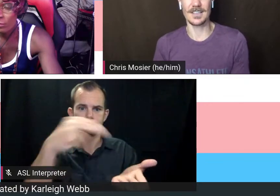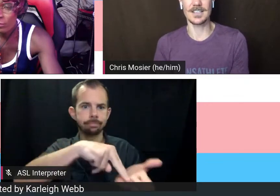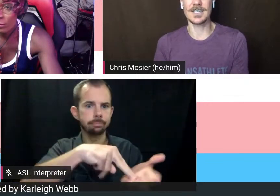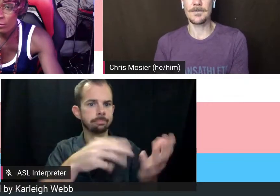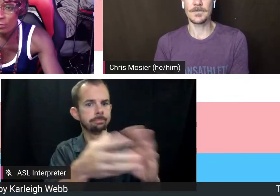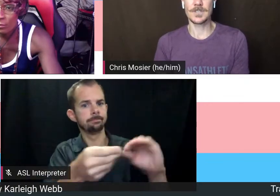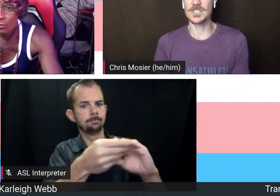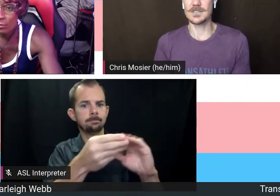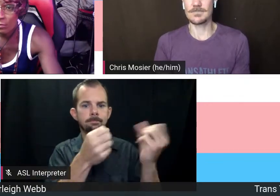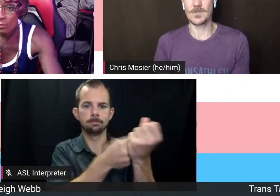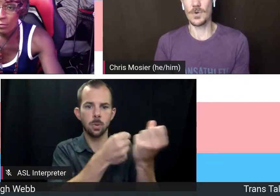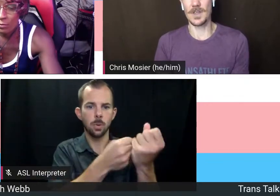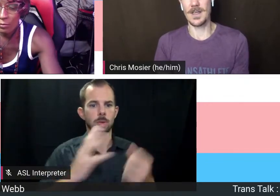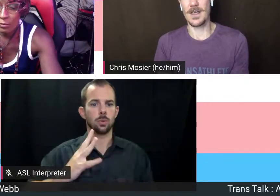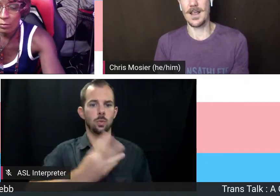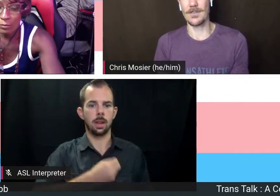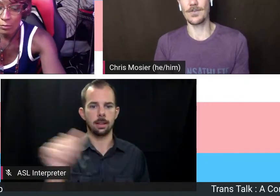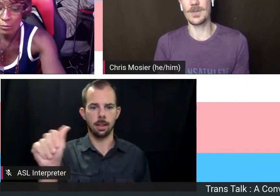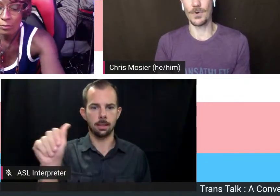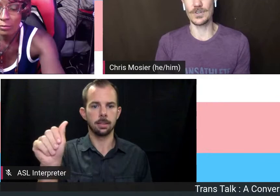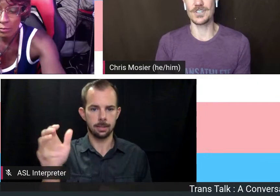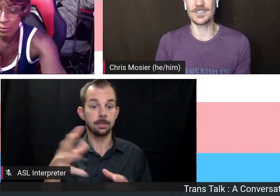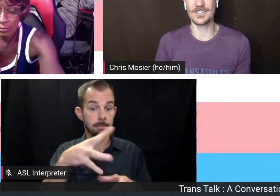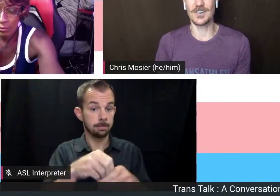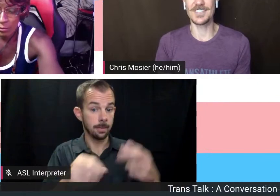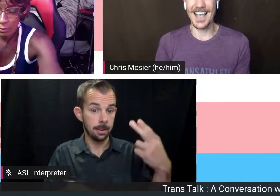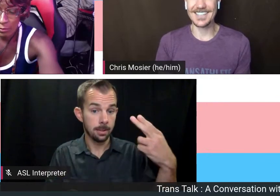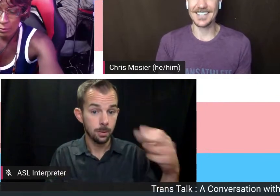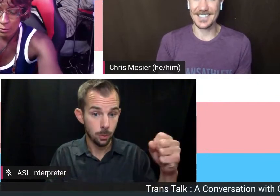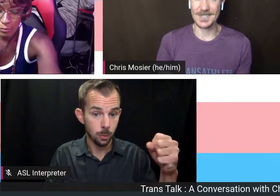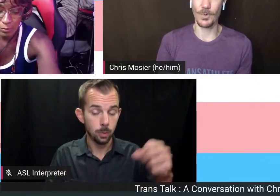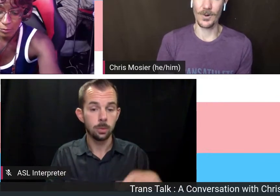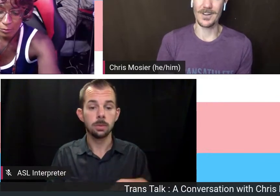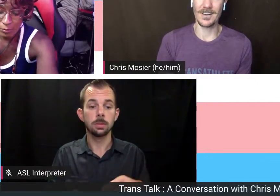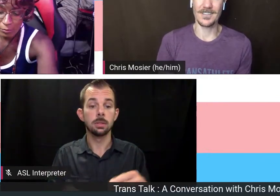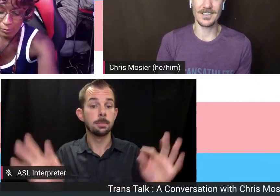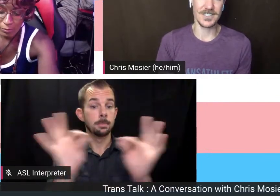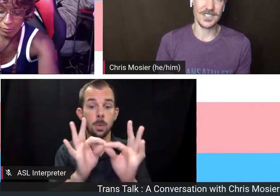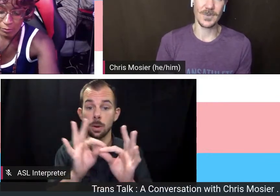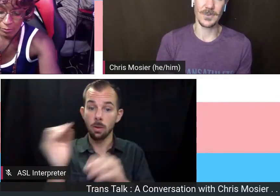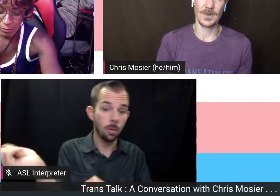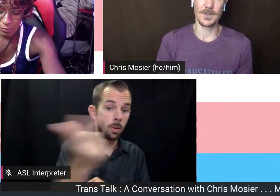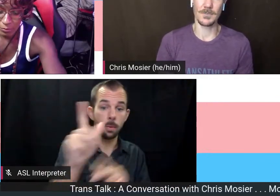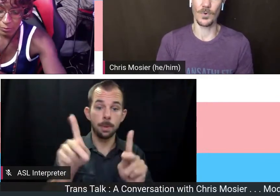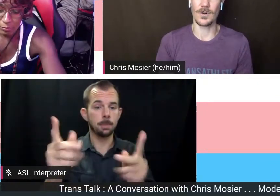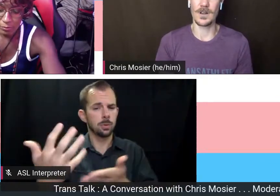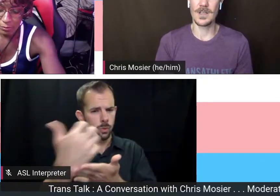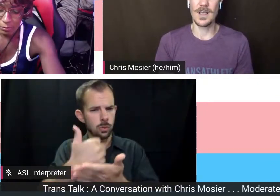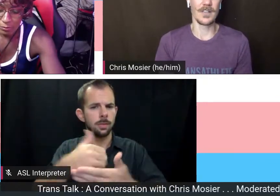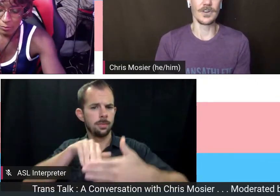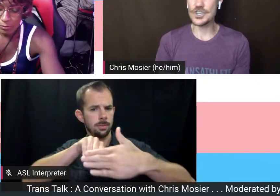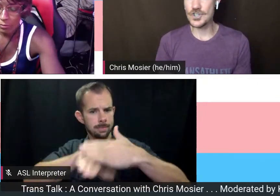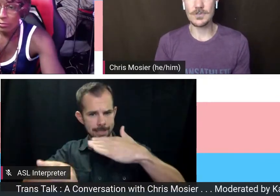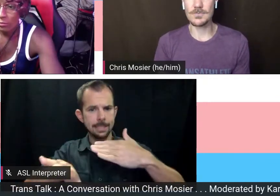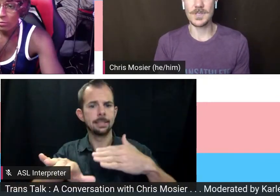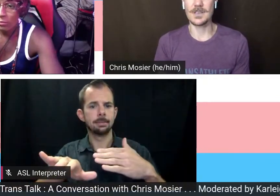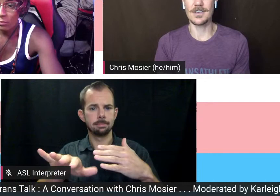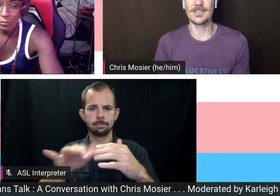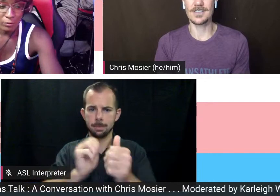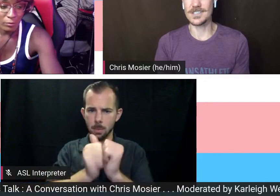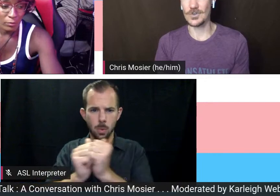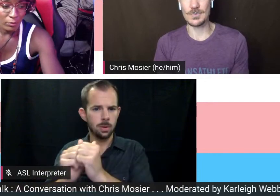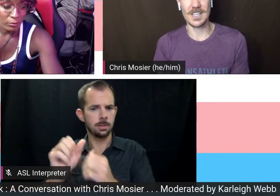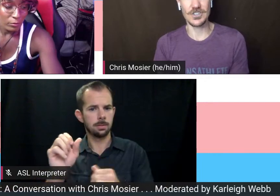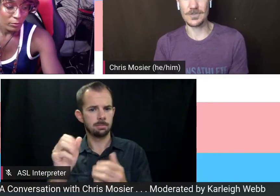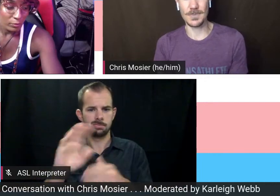recreational athletes. Just know that every person deserves access to sport. And I think it's just so incredibly important. And there shouldn't